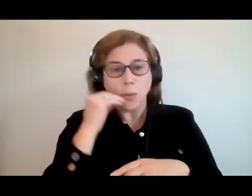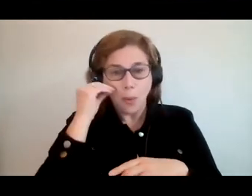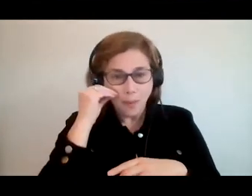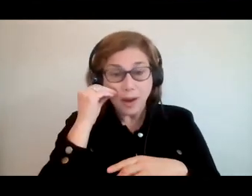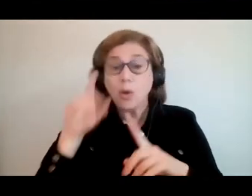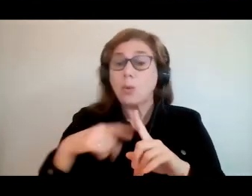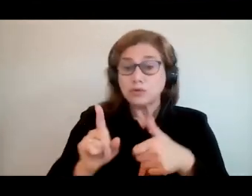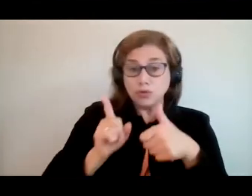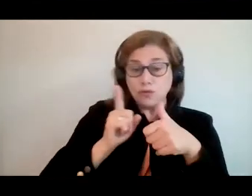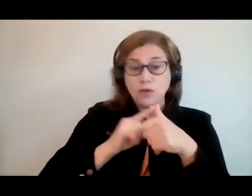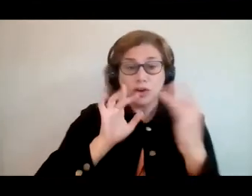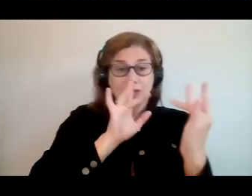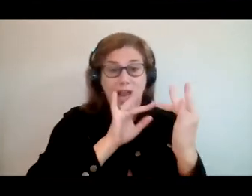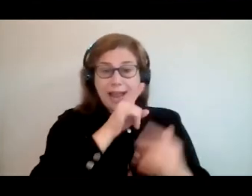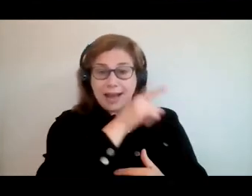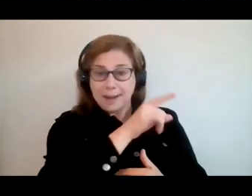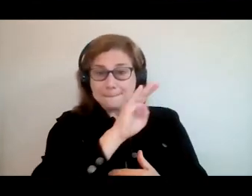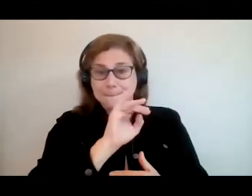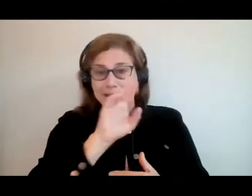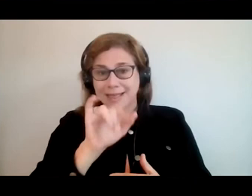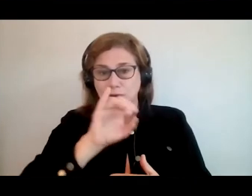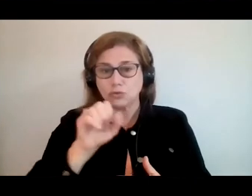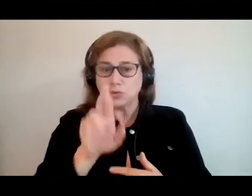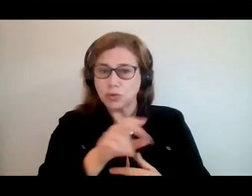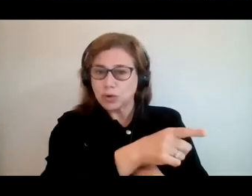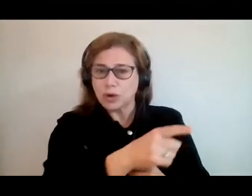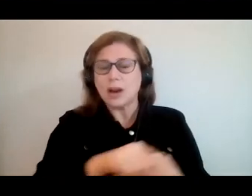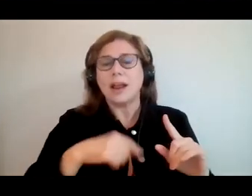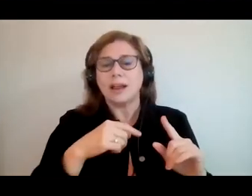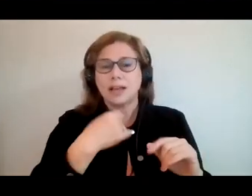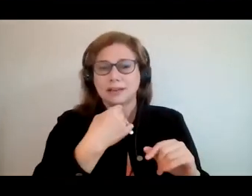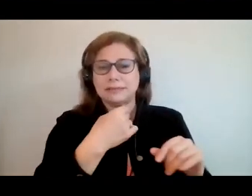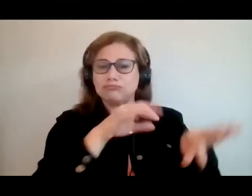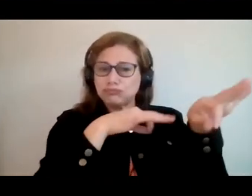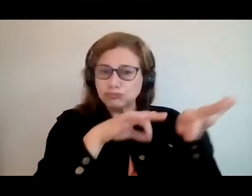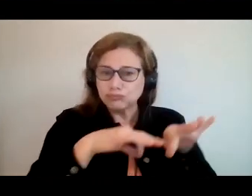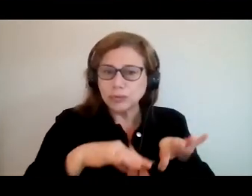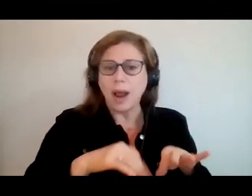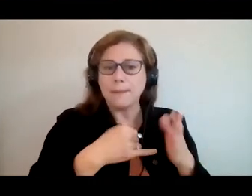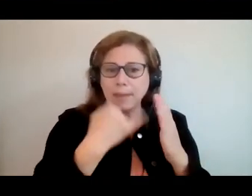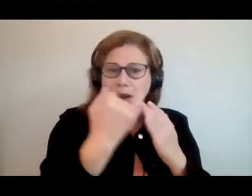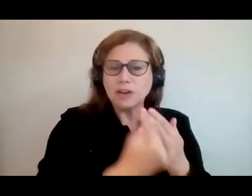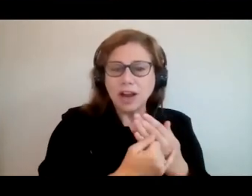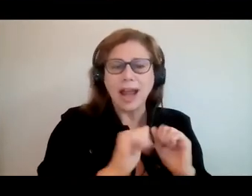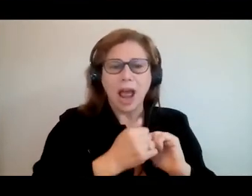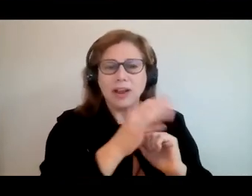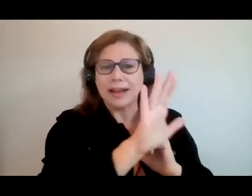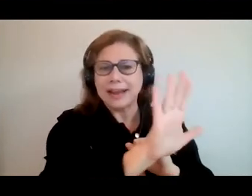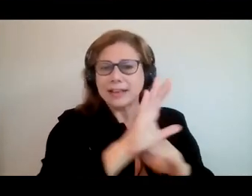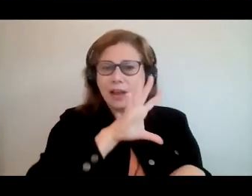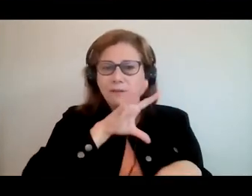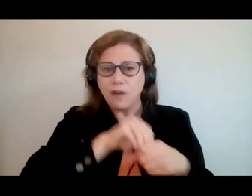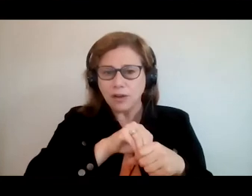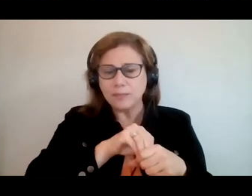When did you first reach out to him about the project? And, you know, how did his involvement,